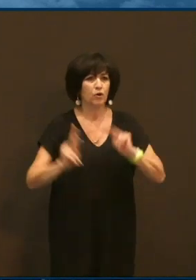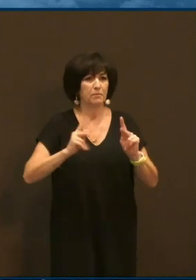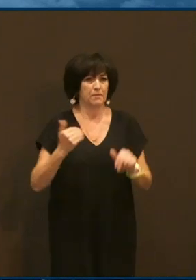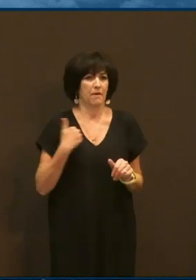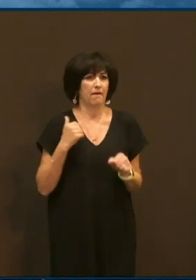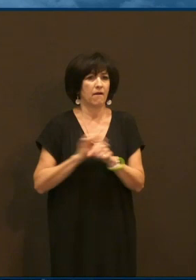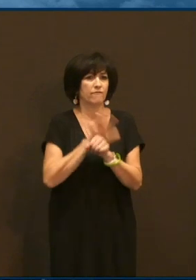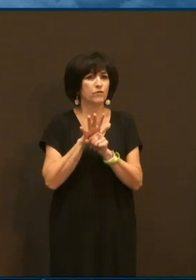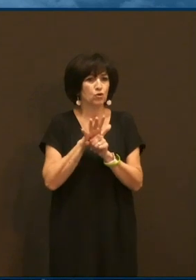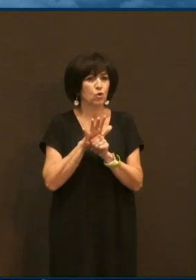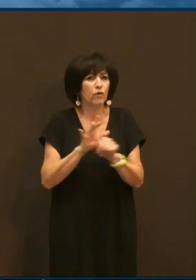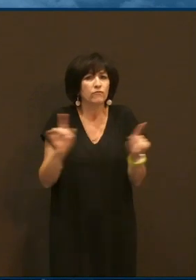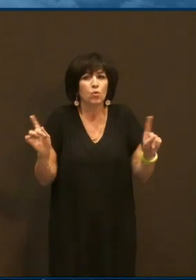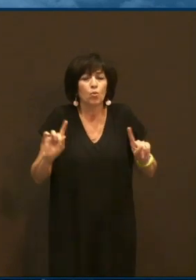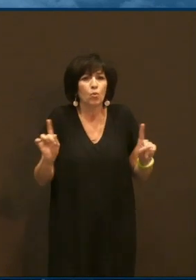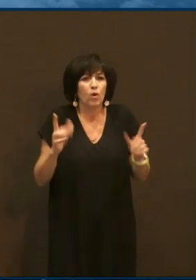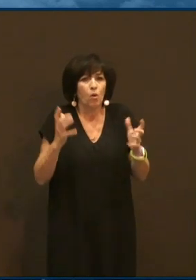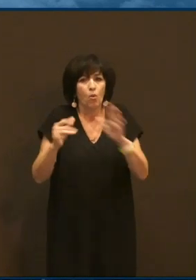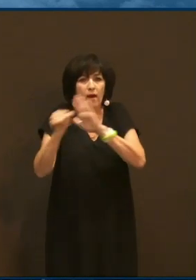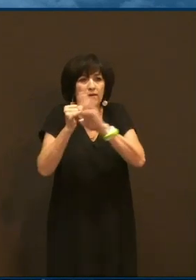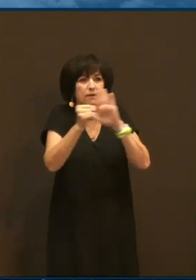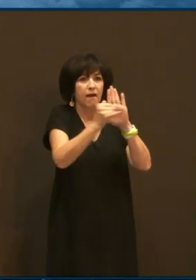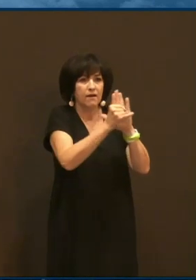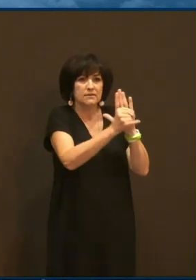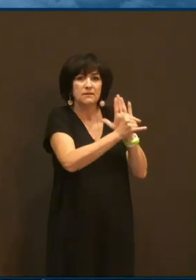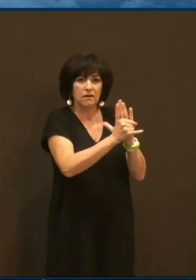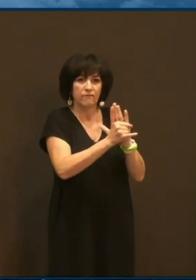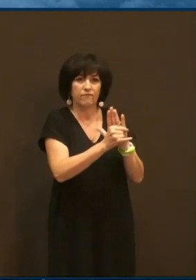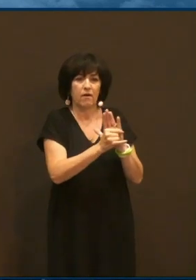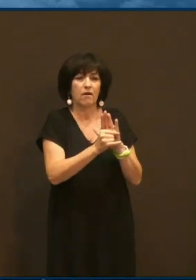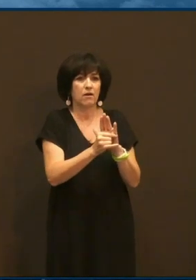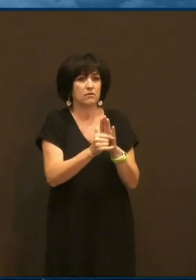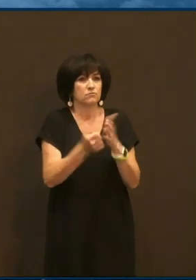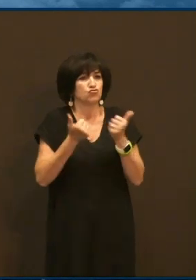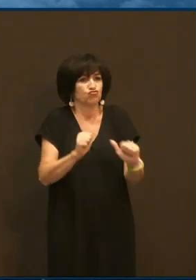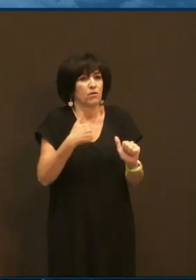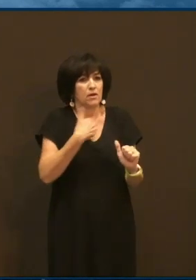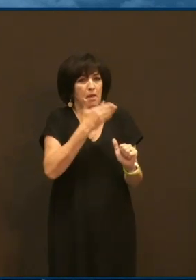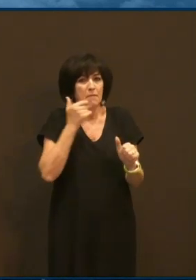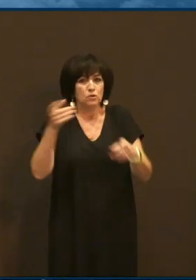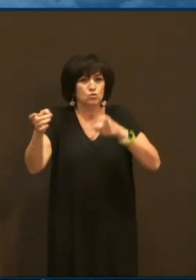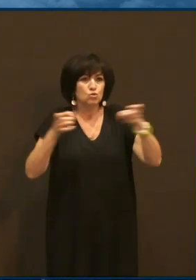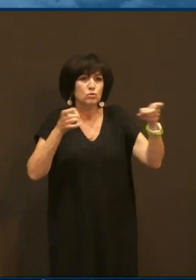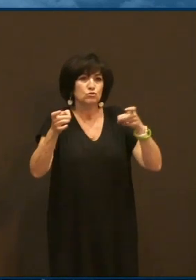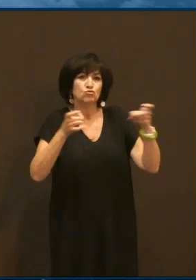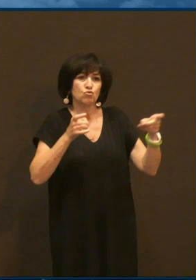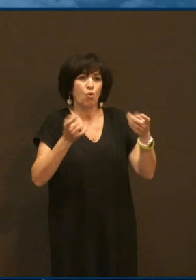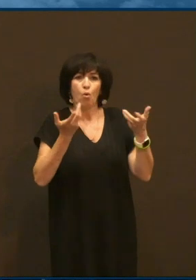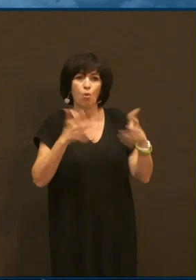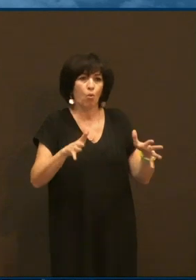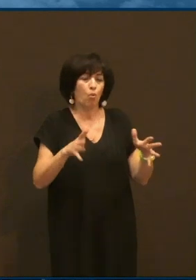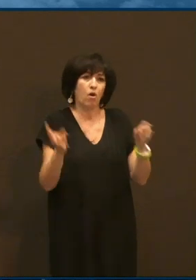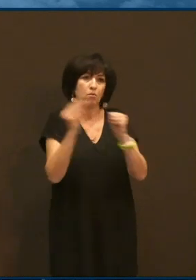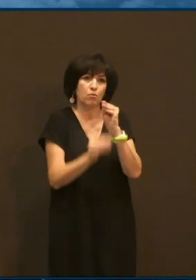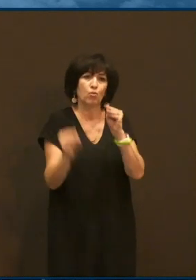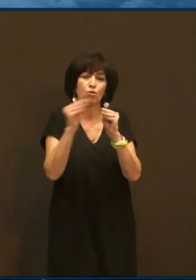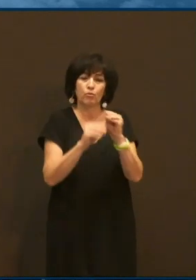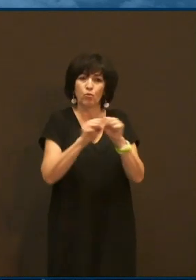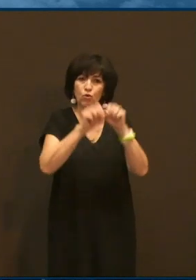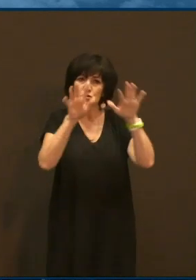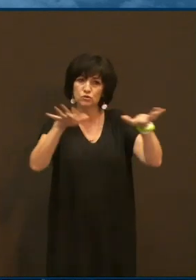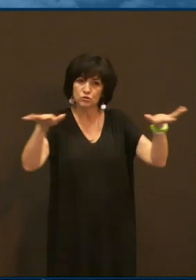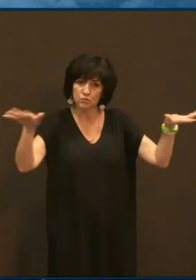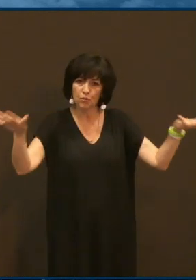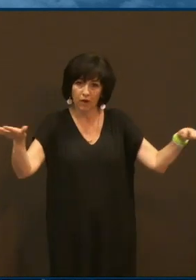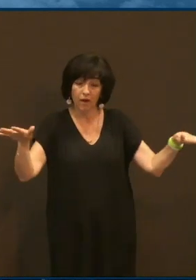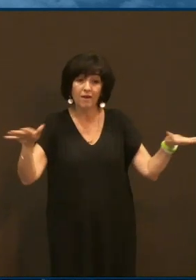bud. We're going to manage the spread by testing and then isolating those who test positive, and then doing some tracking on people